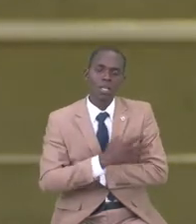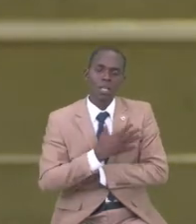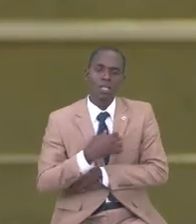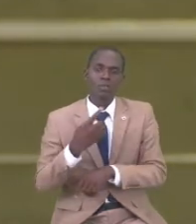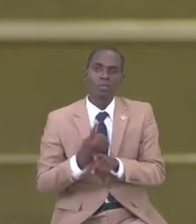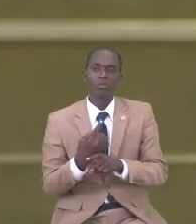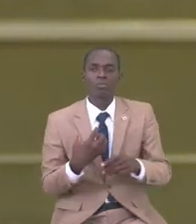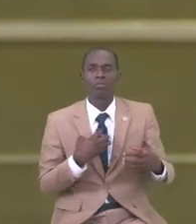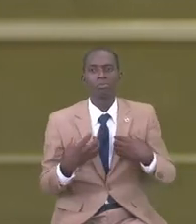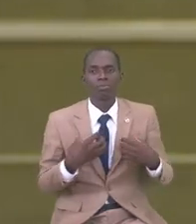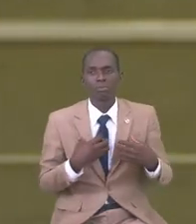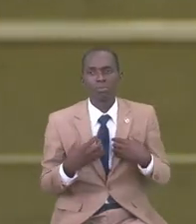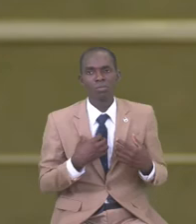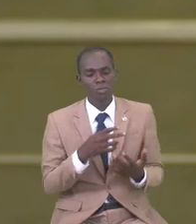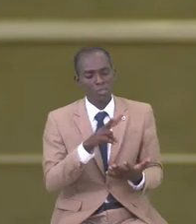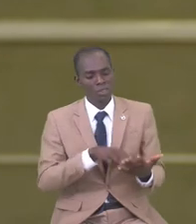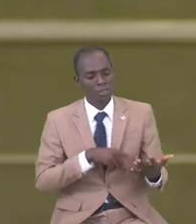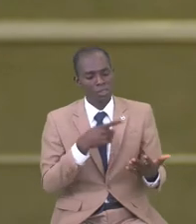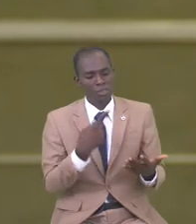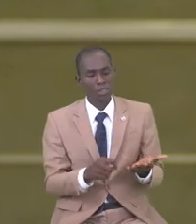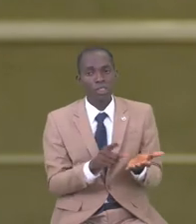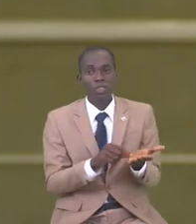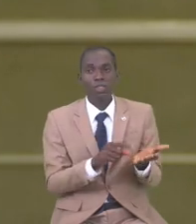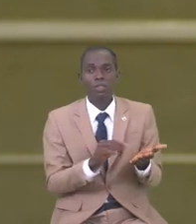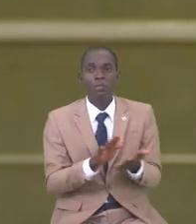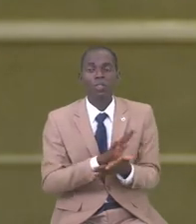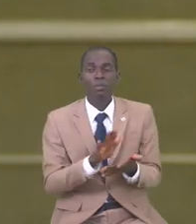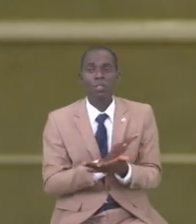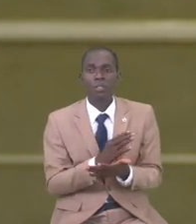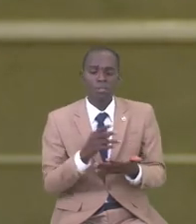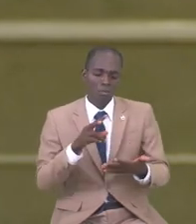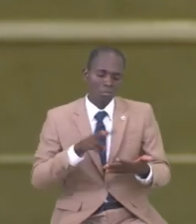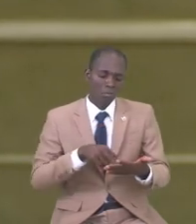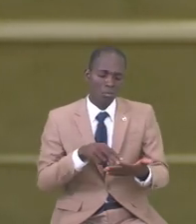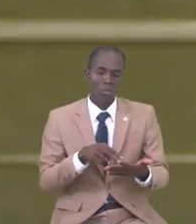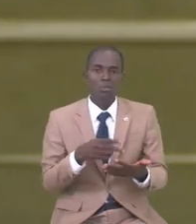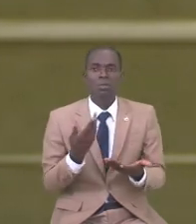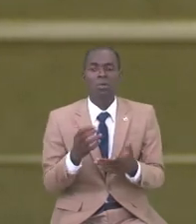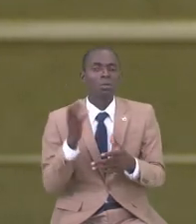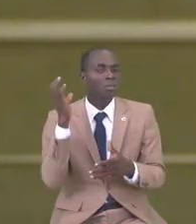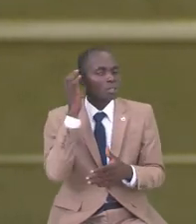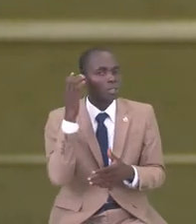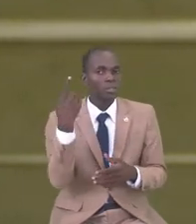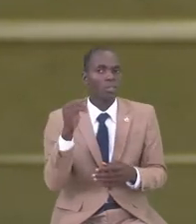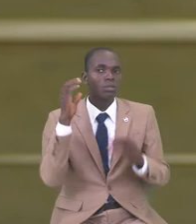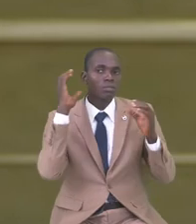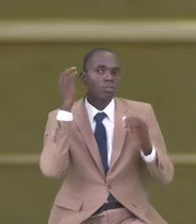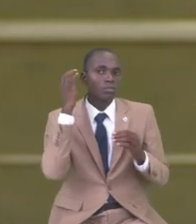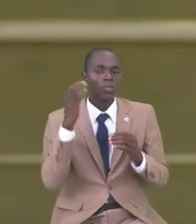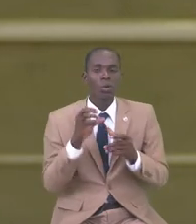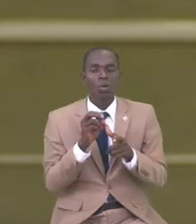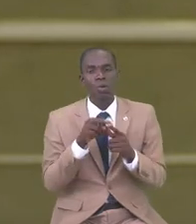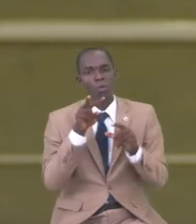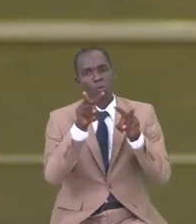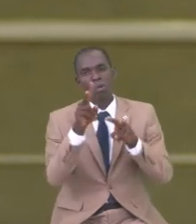complained? We read the papers, we hear the radio, we watch the television, we hear the news on